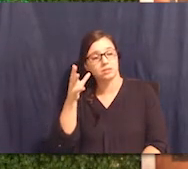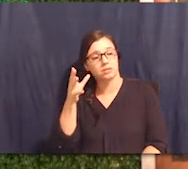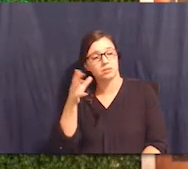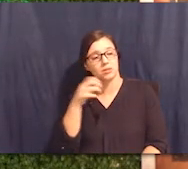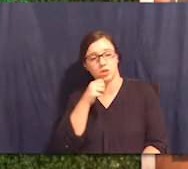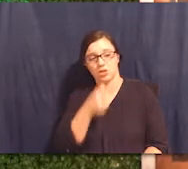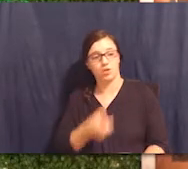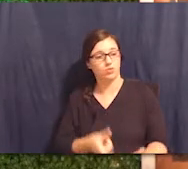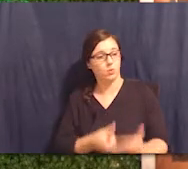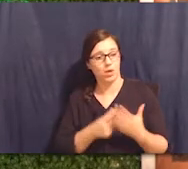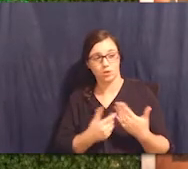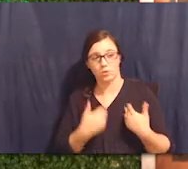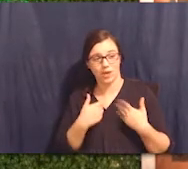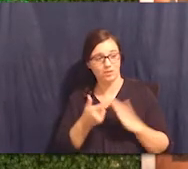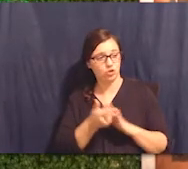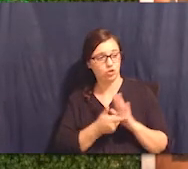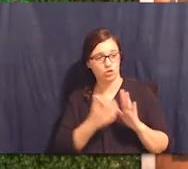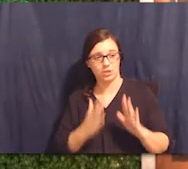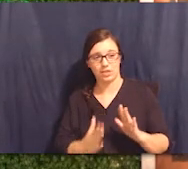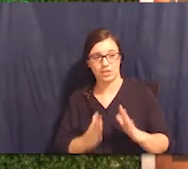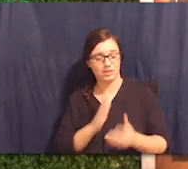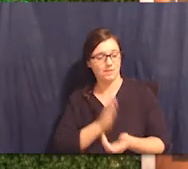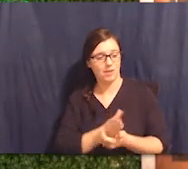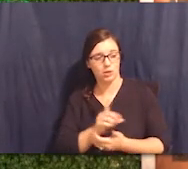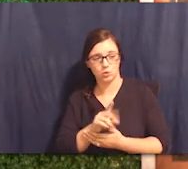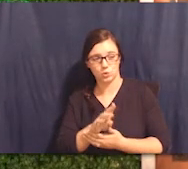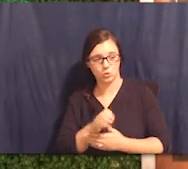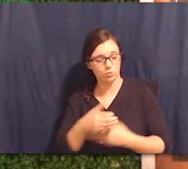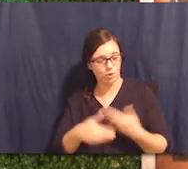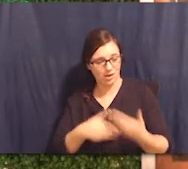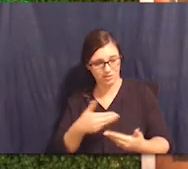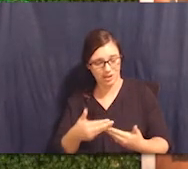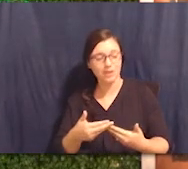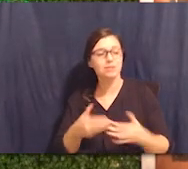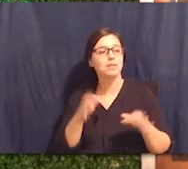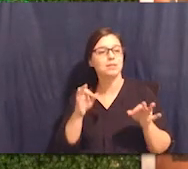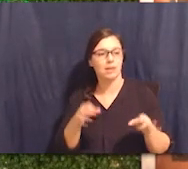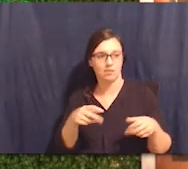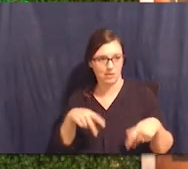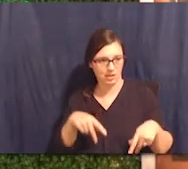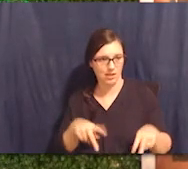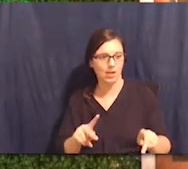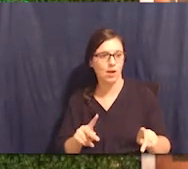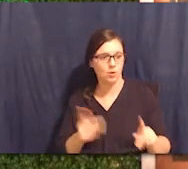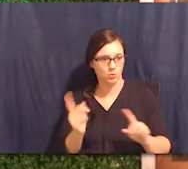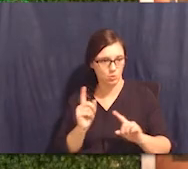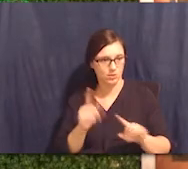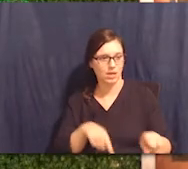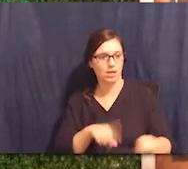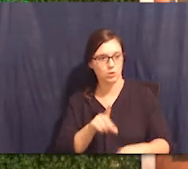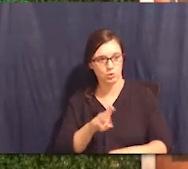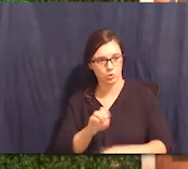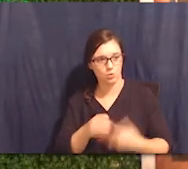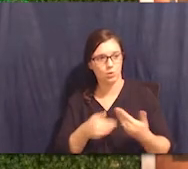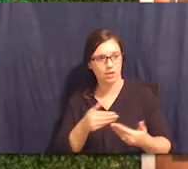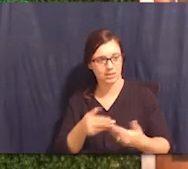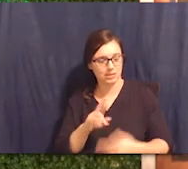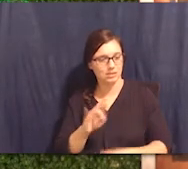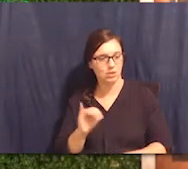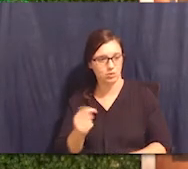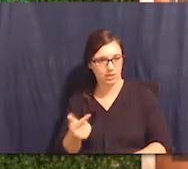parents are not required to have an attorney to file due process, and they are definitely allowed to attend due process